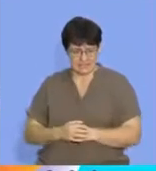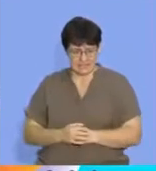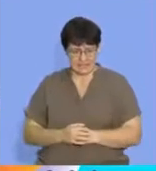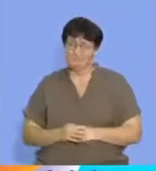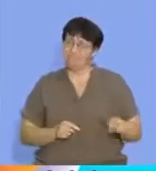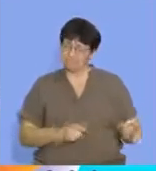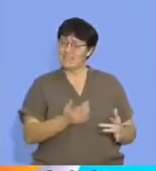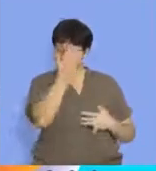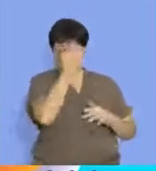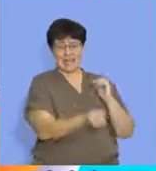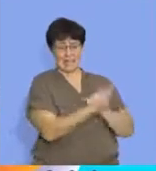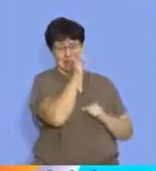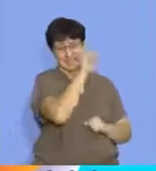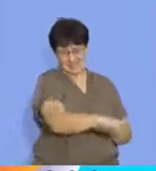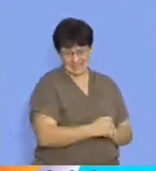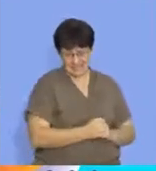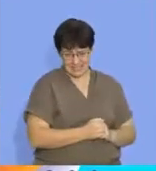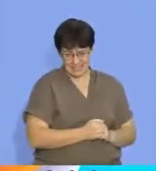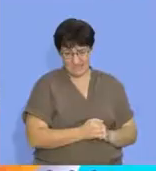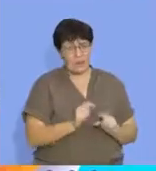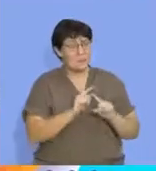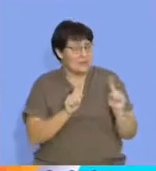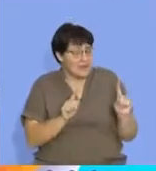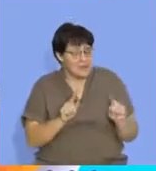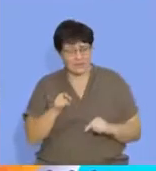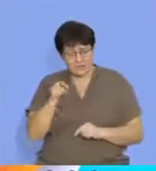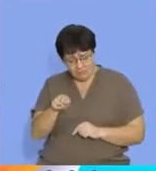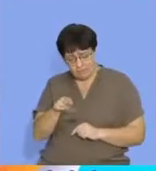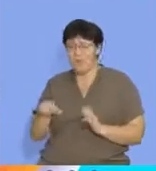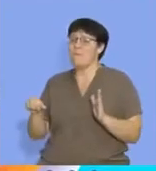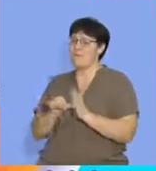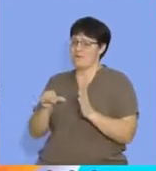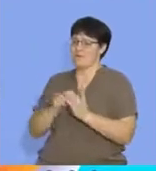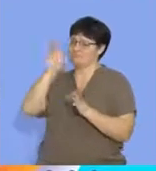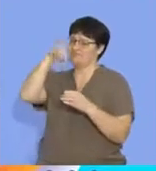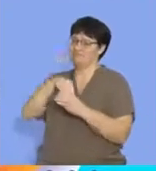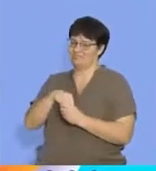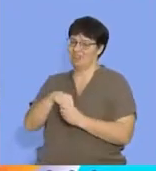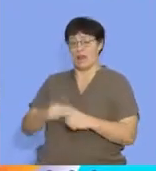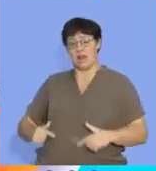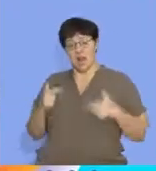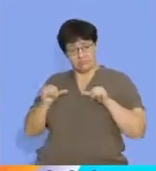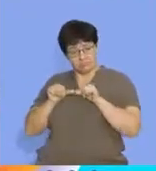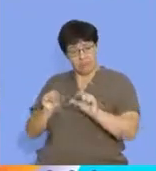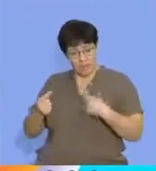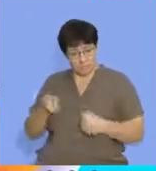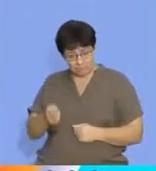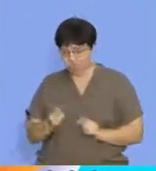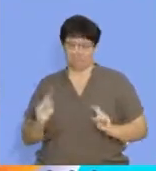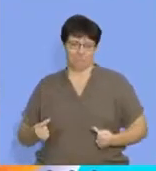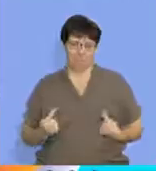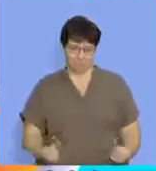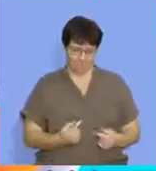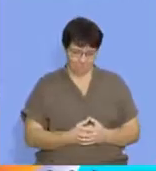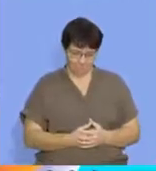do cause disease, they are pathogenic, but they are essential and we cannot live without it. Okay, so let's